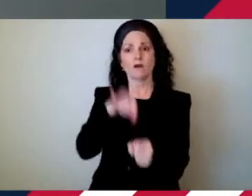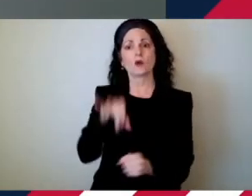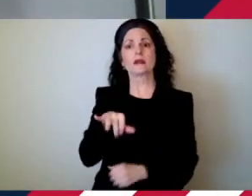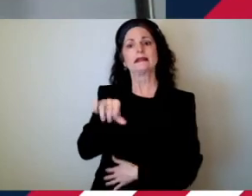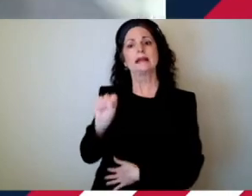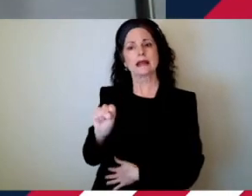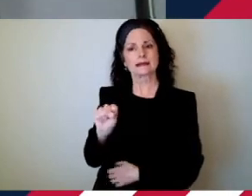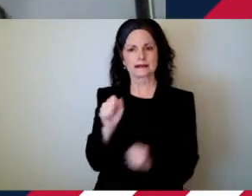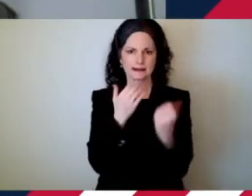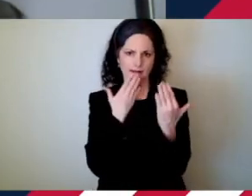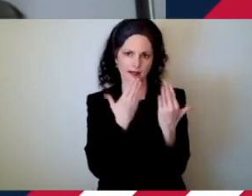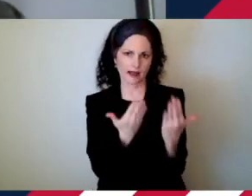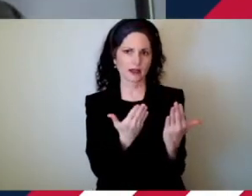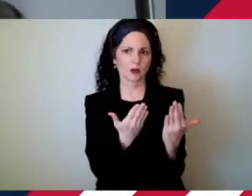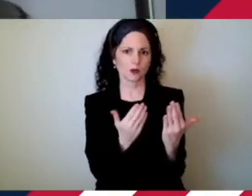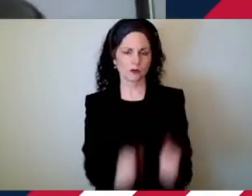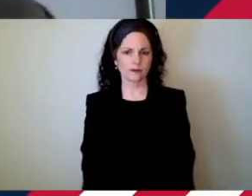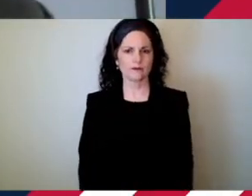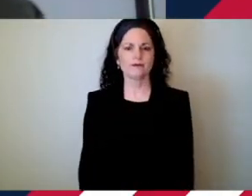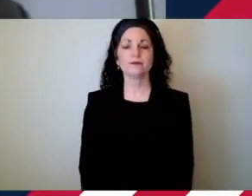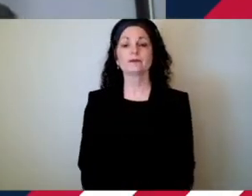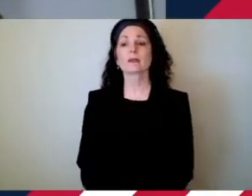next speaker is Jackie Norris.